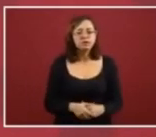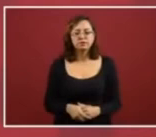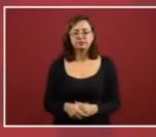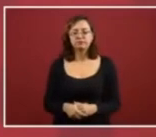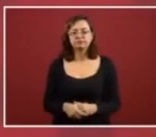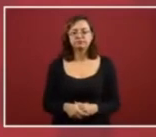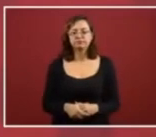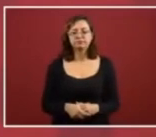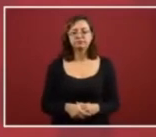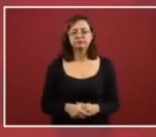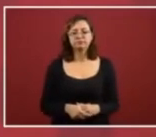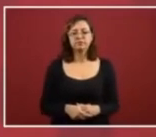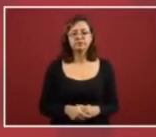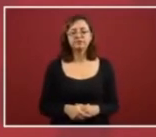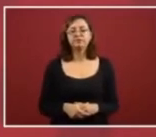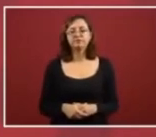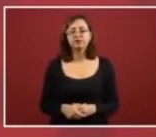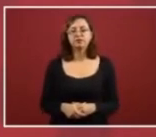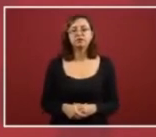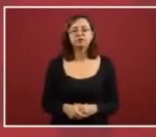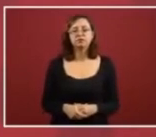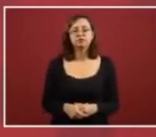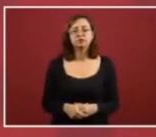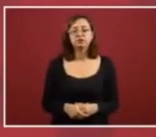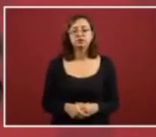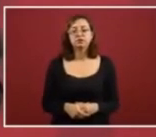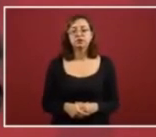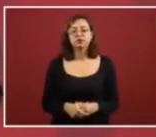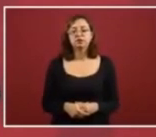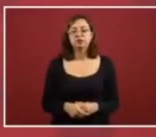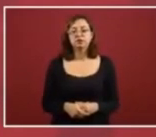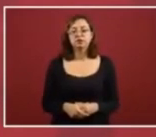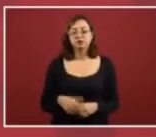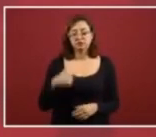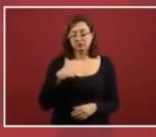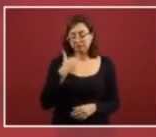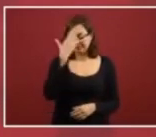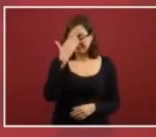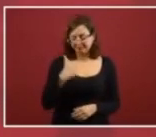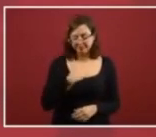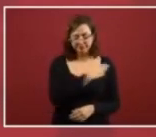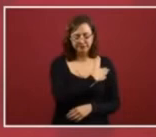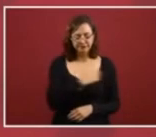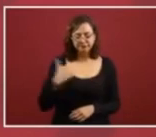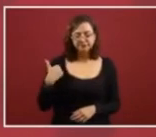peor de los casos, that in even the worst of the situations or cases,